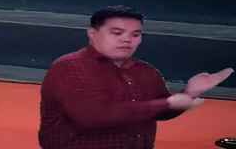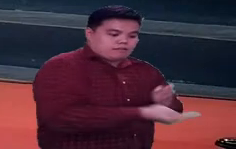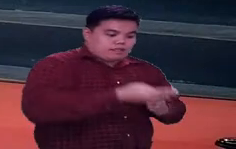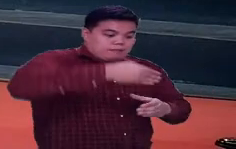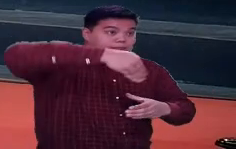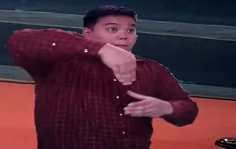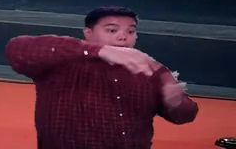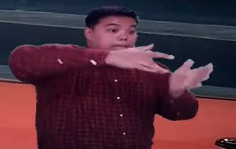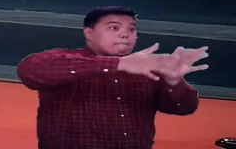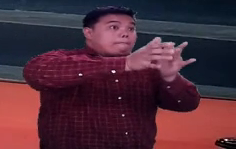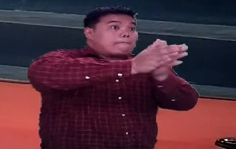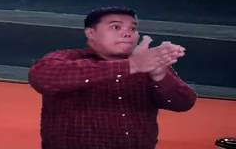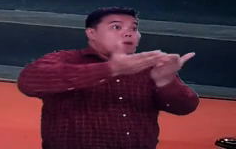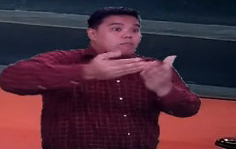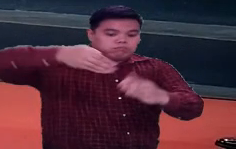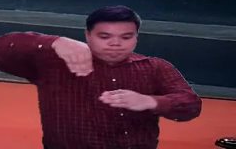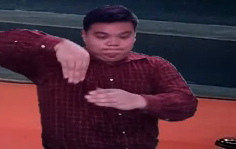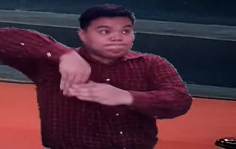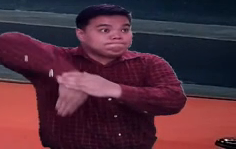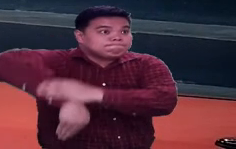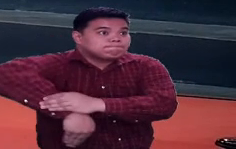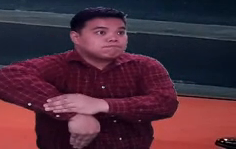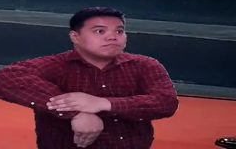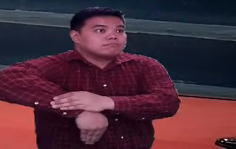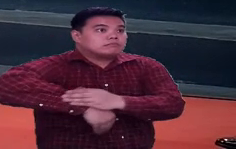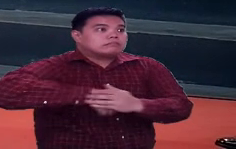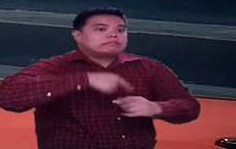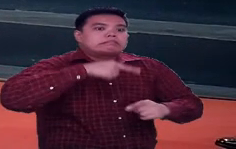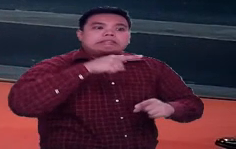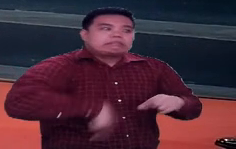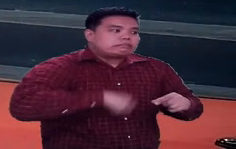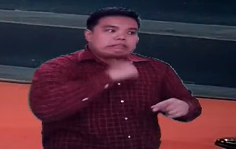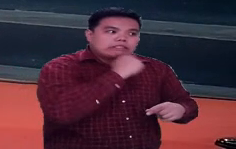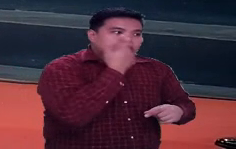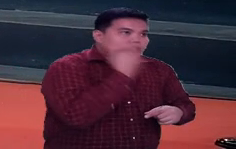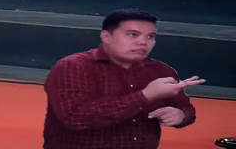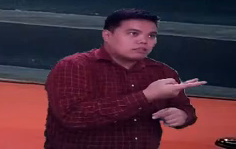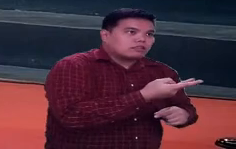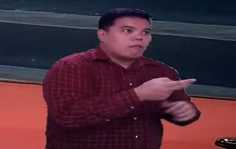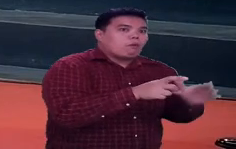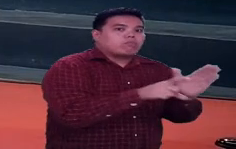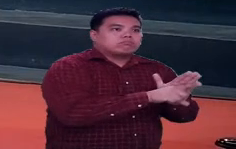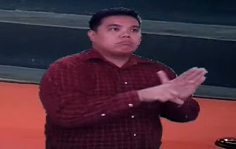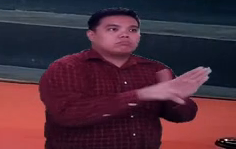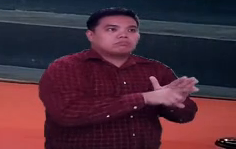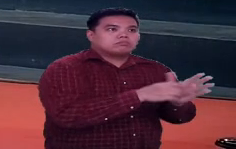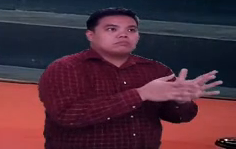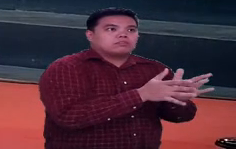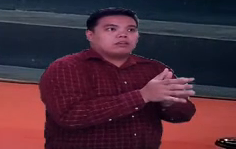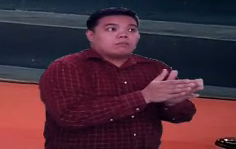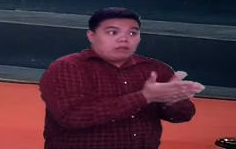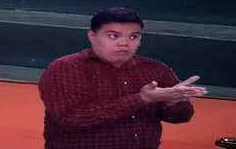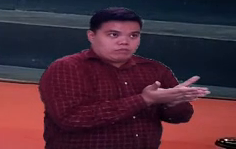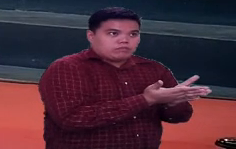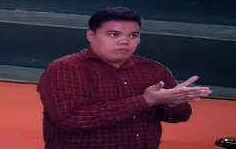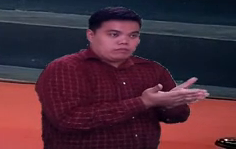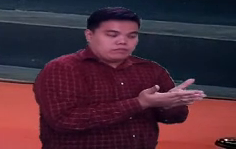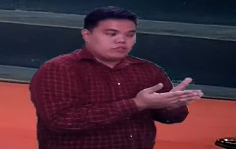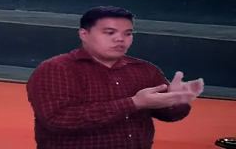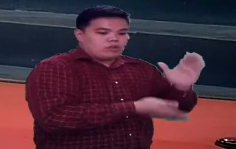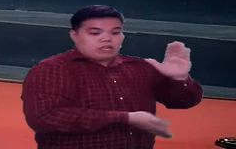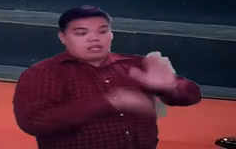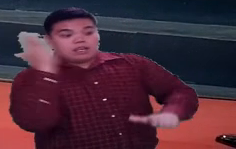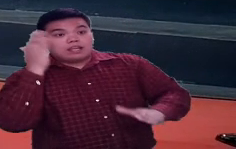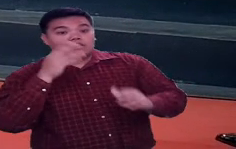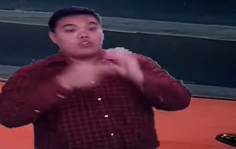put my Bible in the bag. He said, "We cannot let people see this." as we go. So we went outside of the